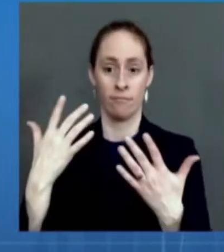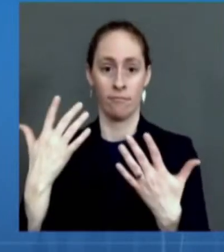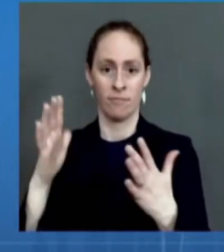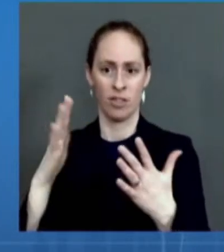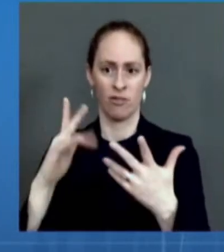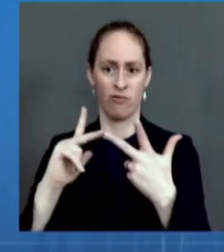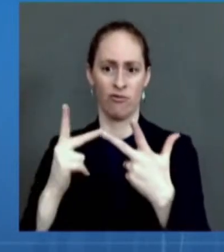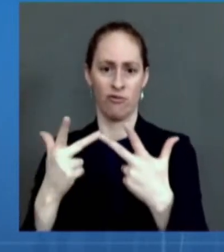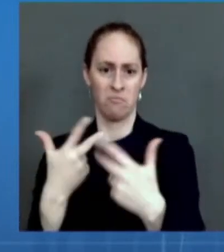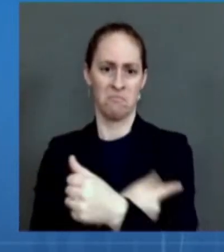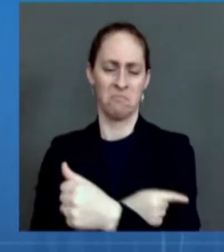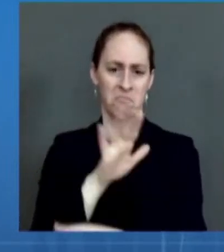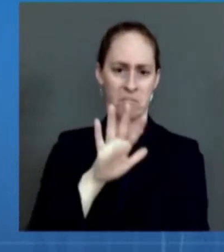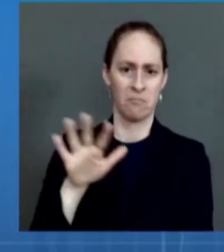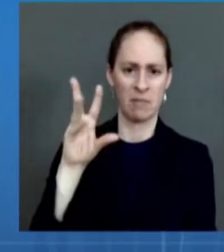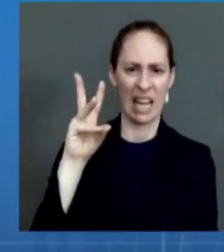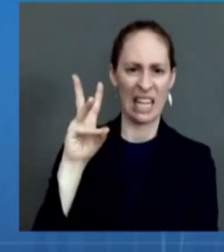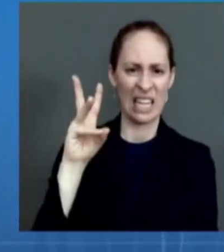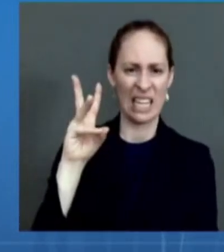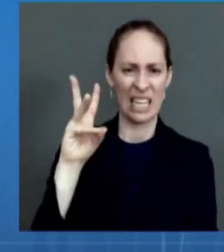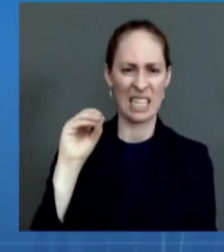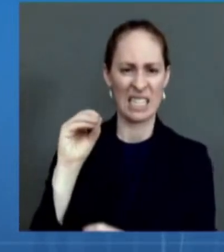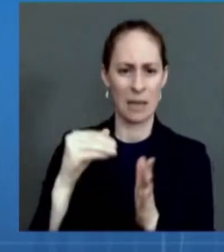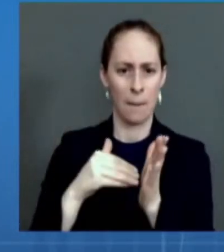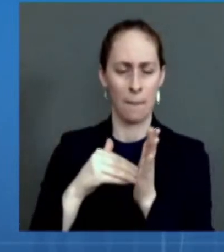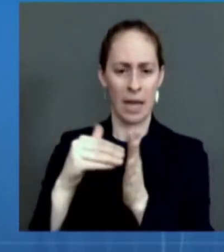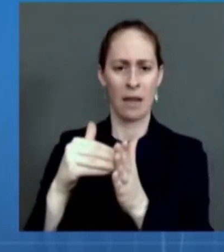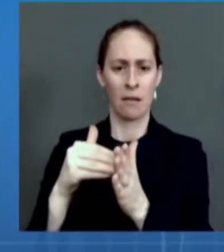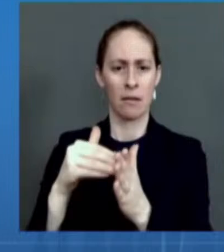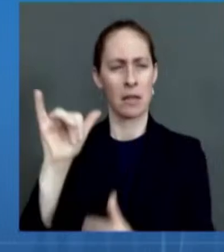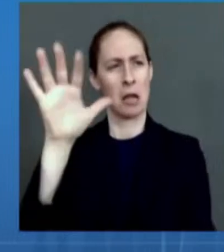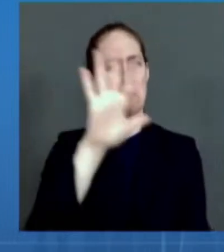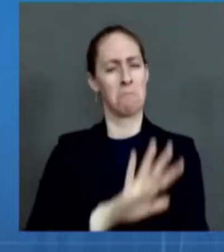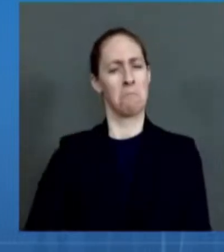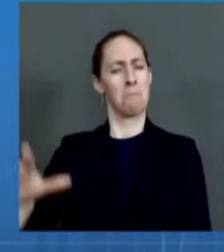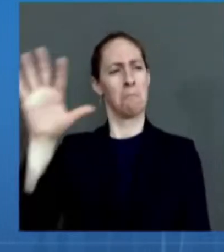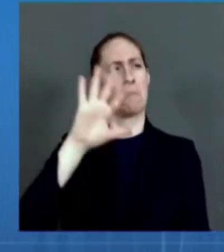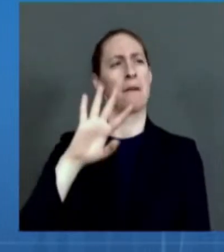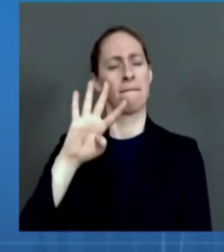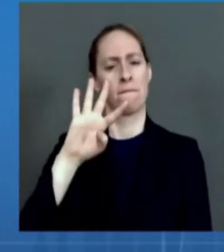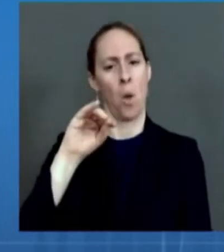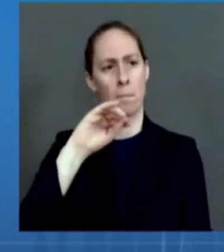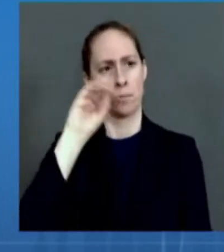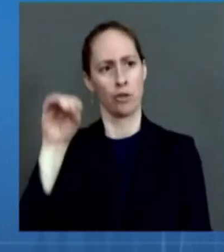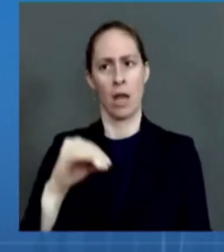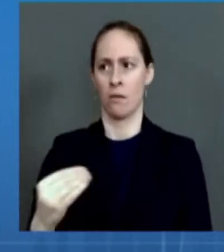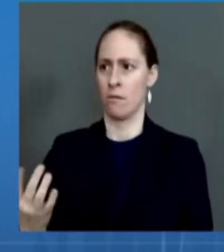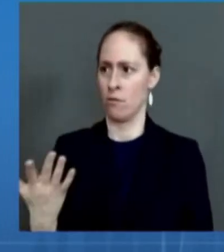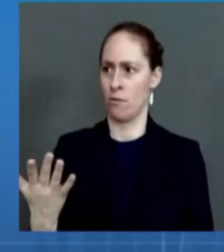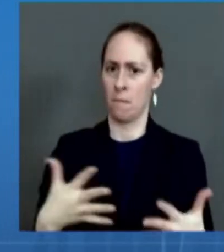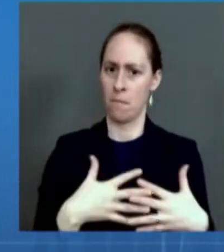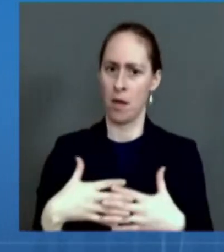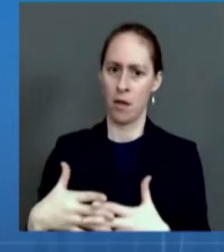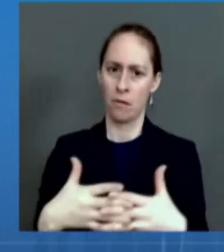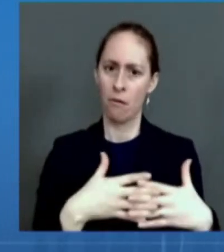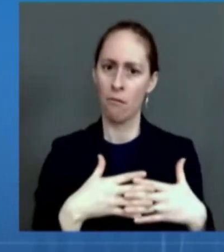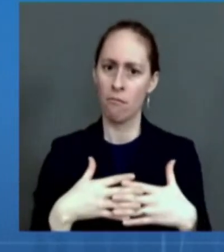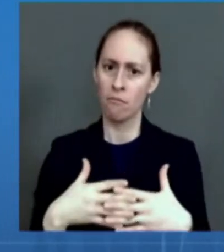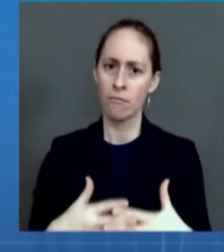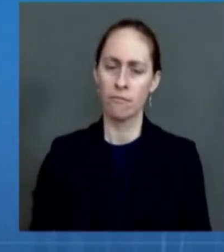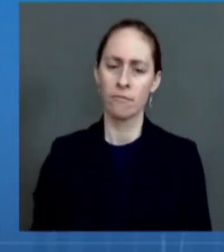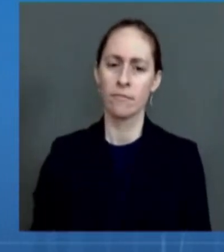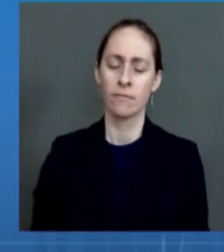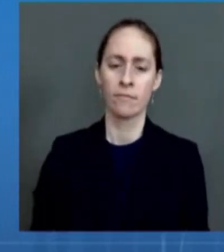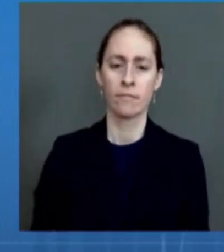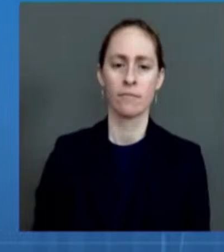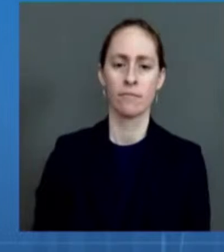eligible Americans. Importantly, of those over 65, we're now more than 60%. And that's